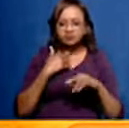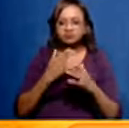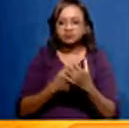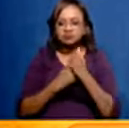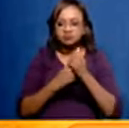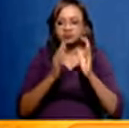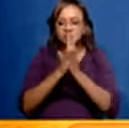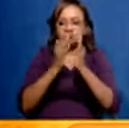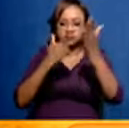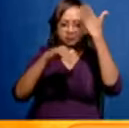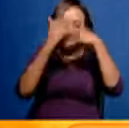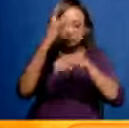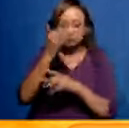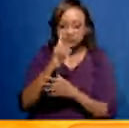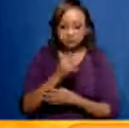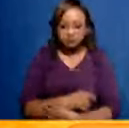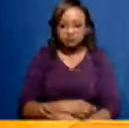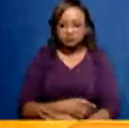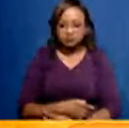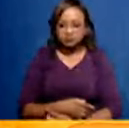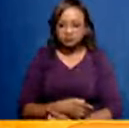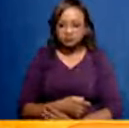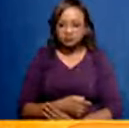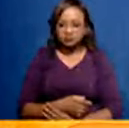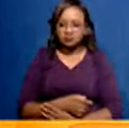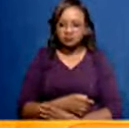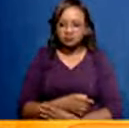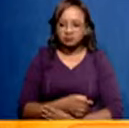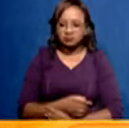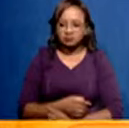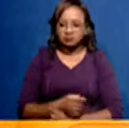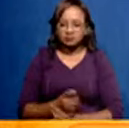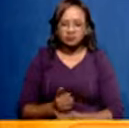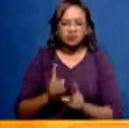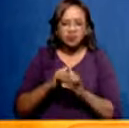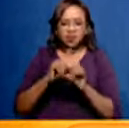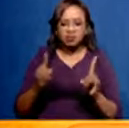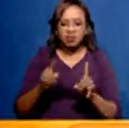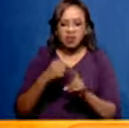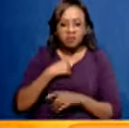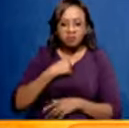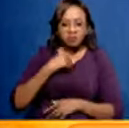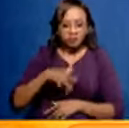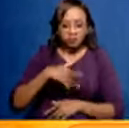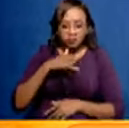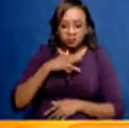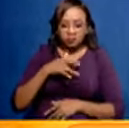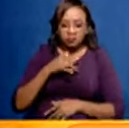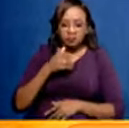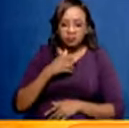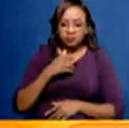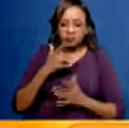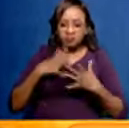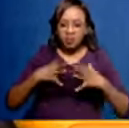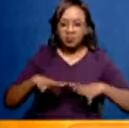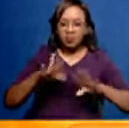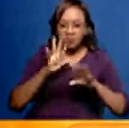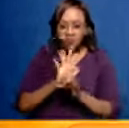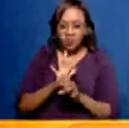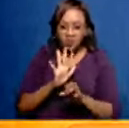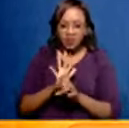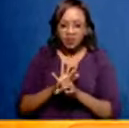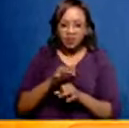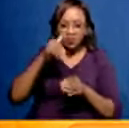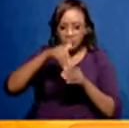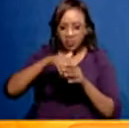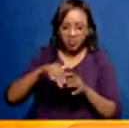Nairobi. On the flip side, my sense is there is not enough appreciation within